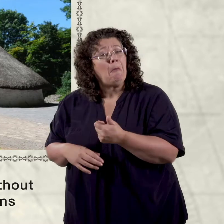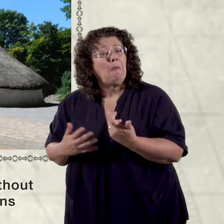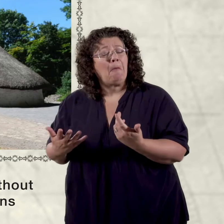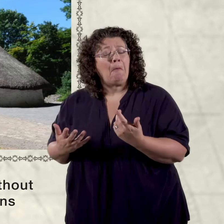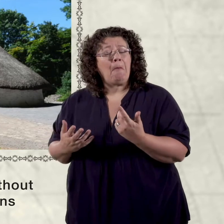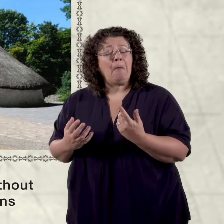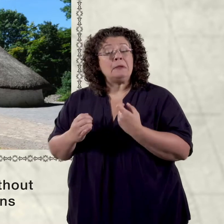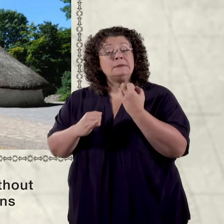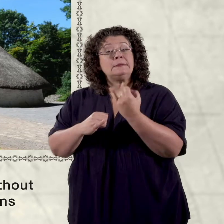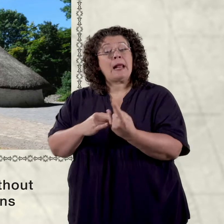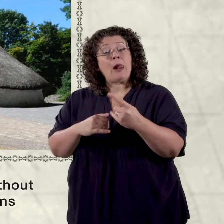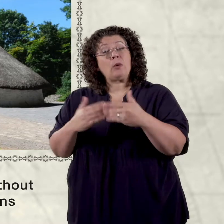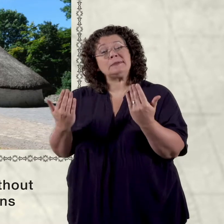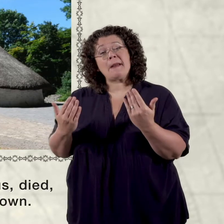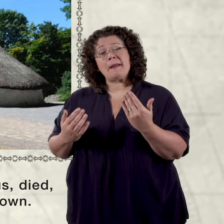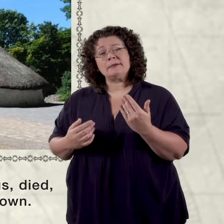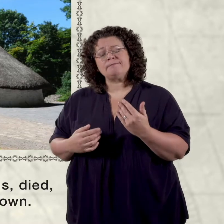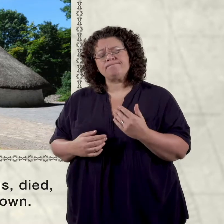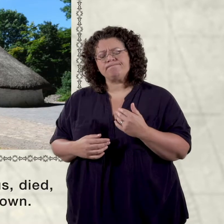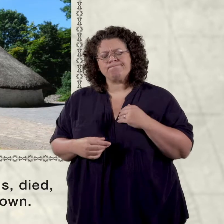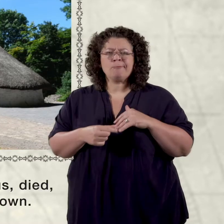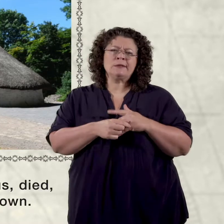until